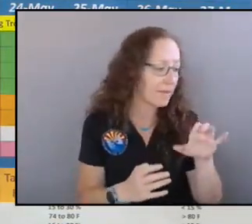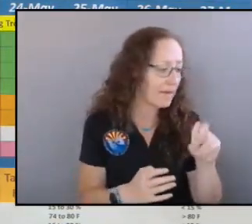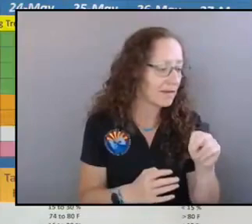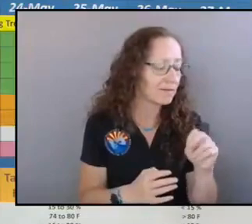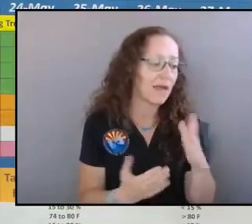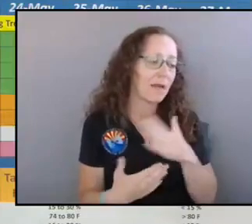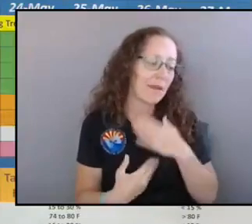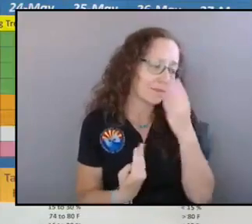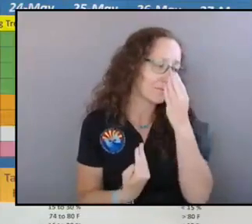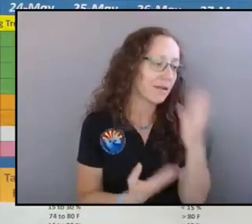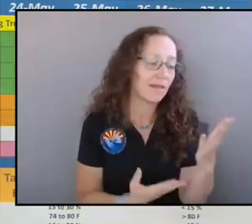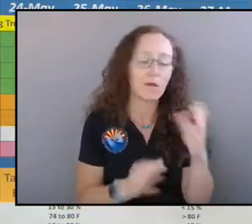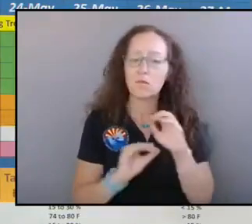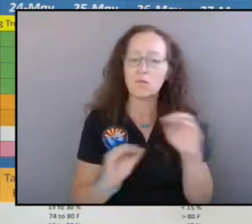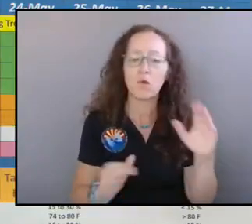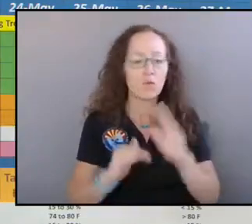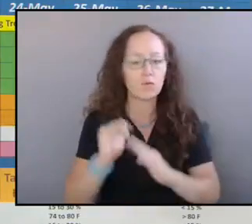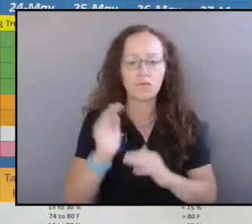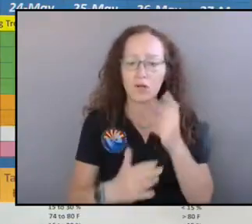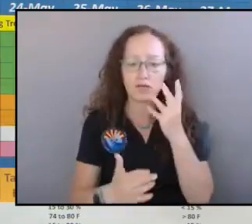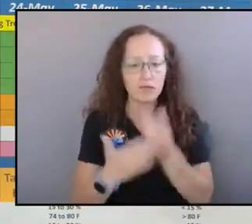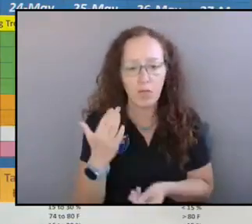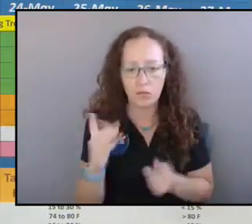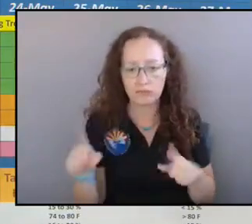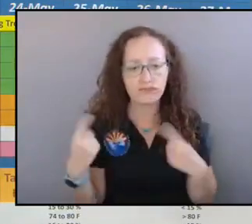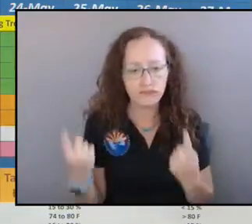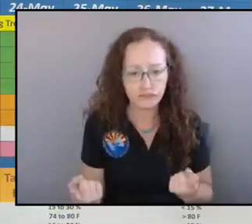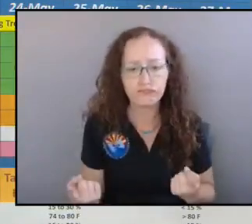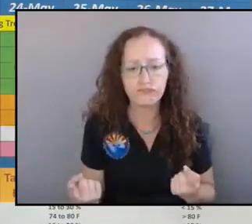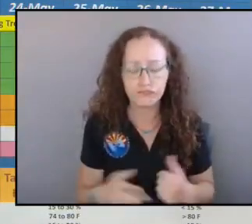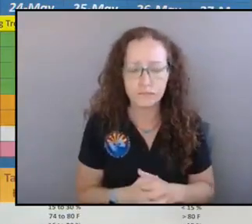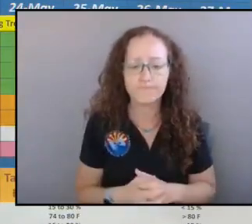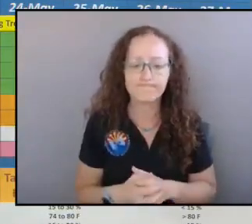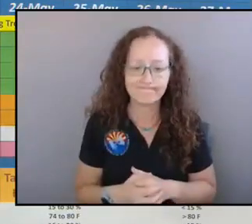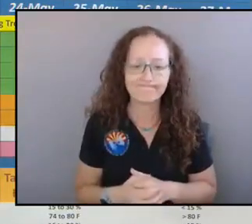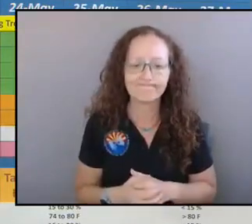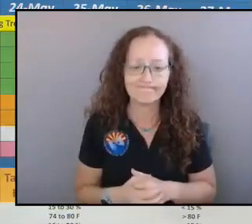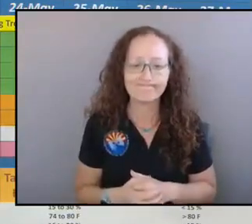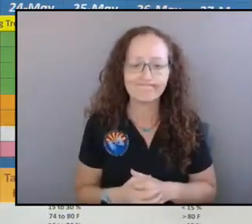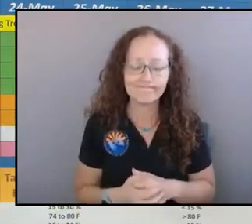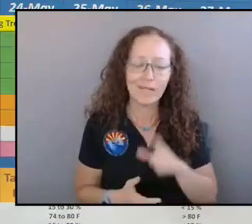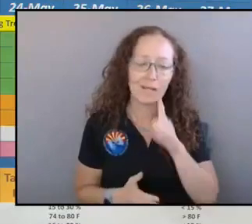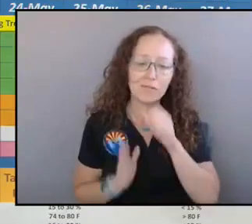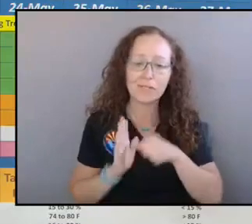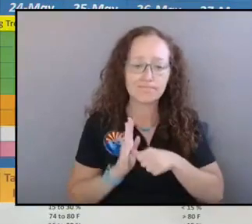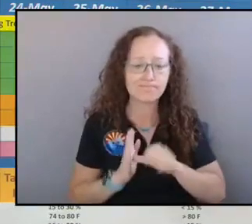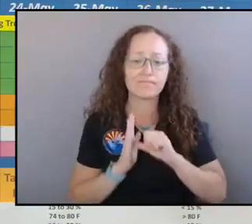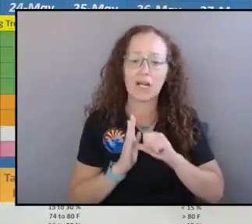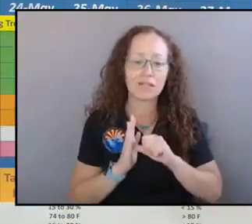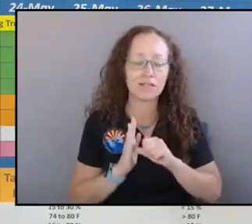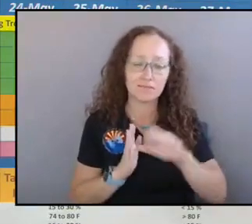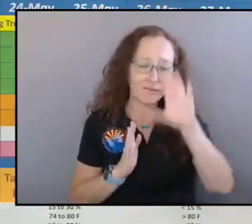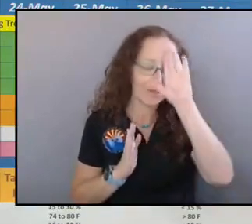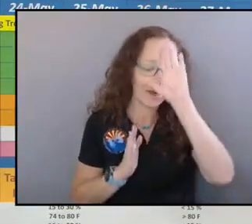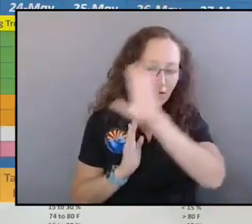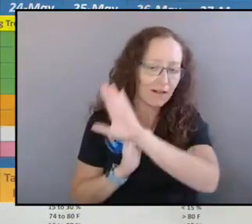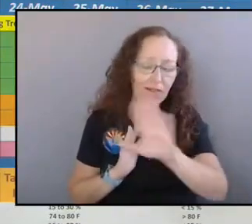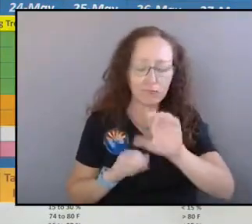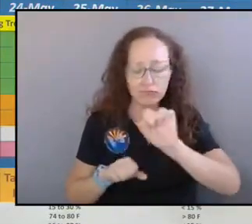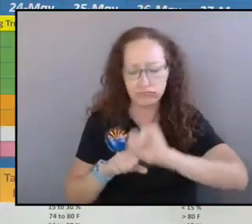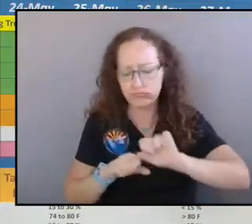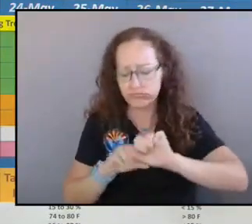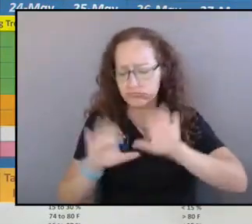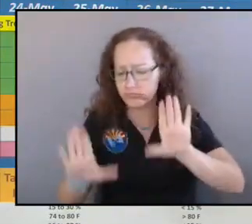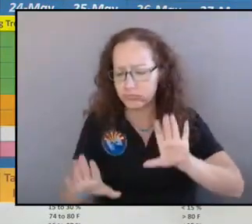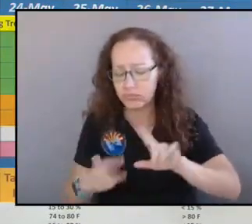lost. And I'm so impressed with the excellent work of the firefighters, the command team, and